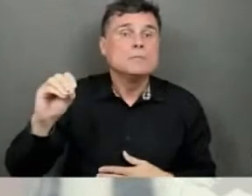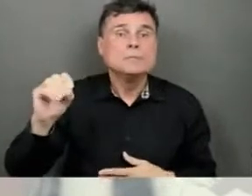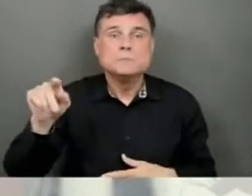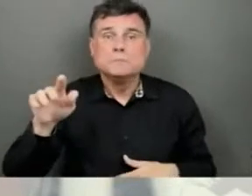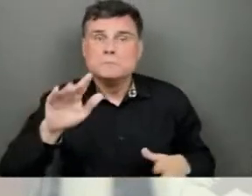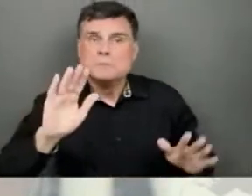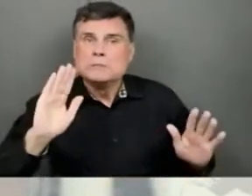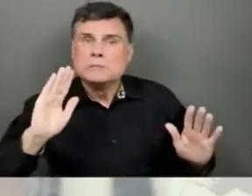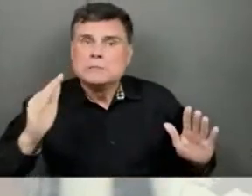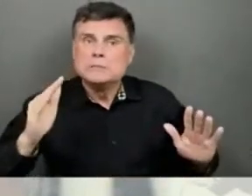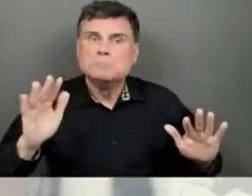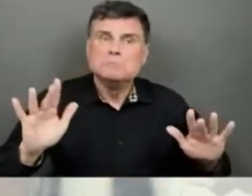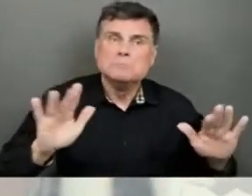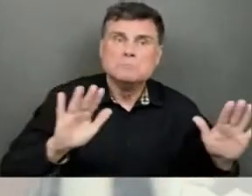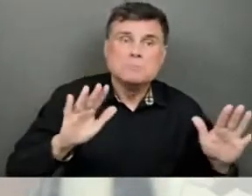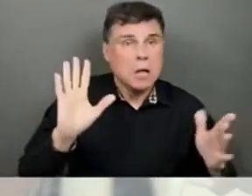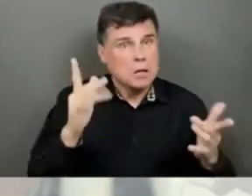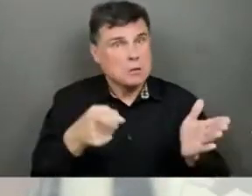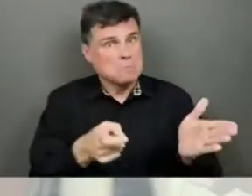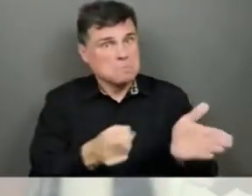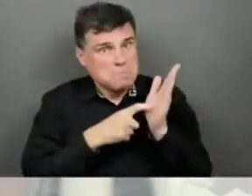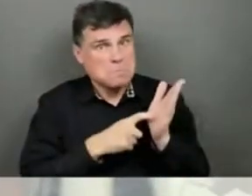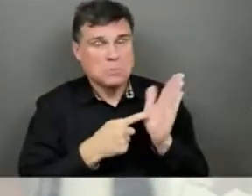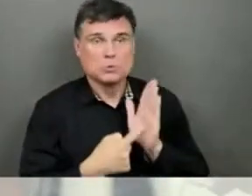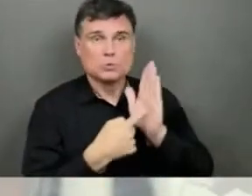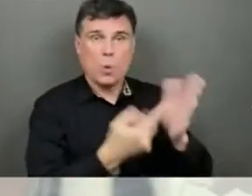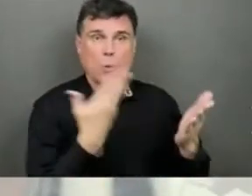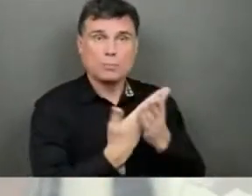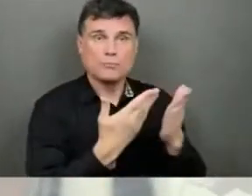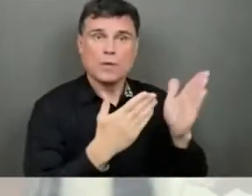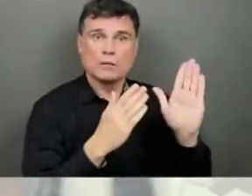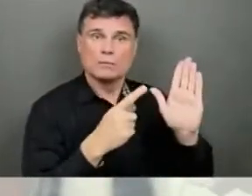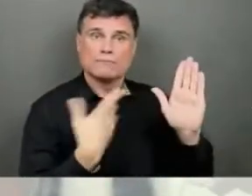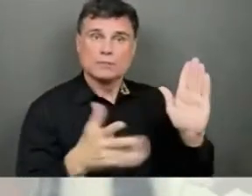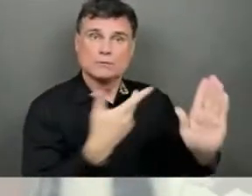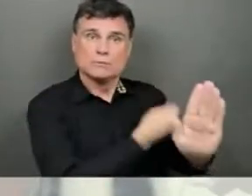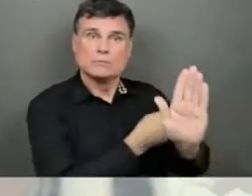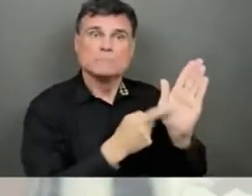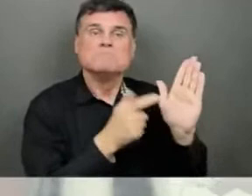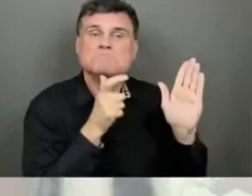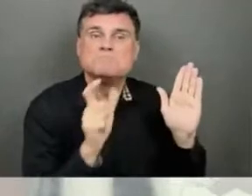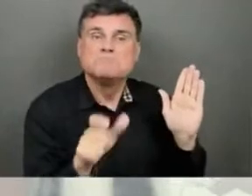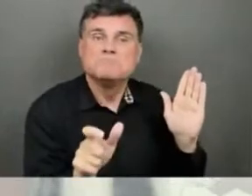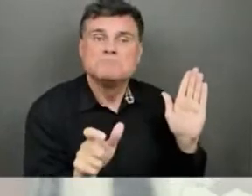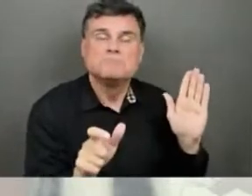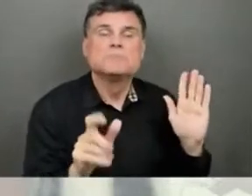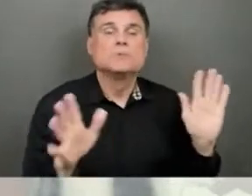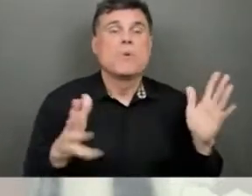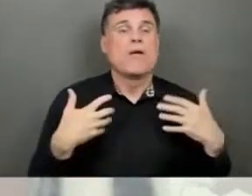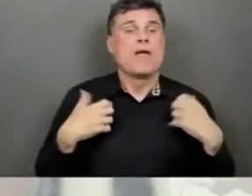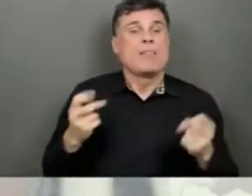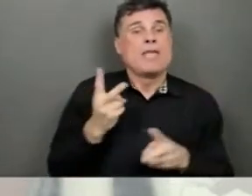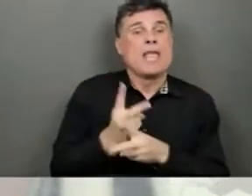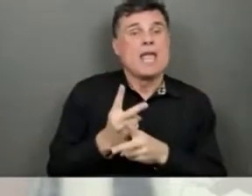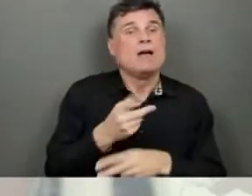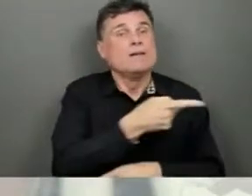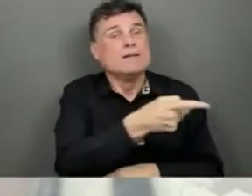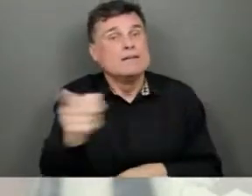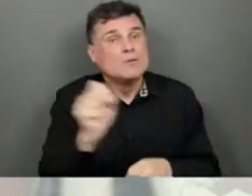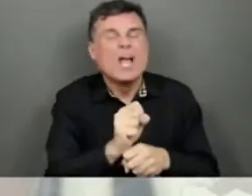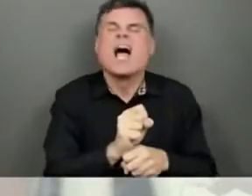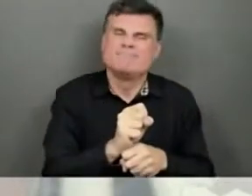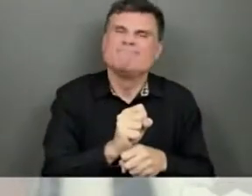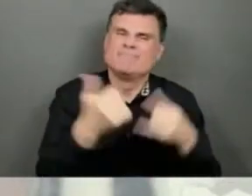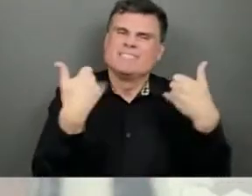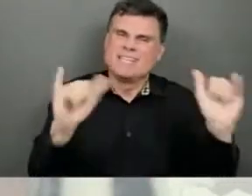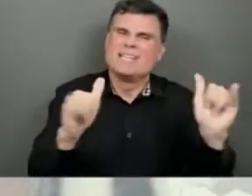the vaccine requirement in healthcare, in public healthcare, continues to be in place. It's based, of course, on a provincial health order.